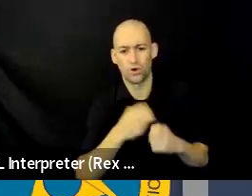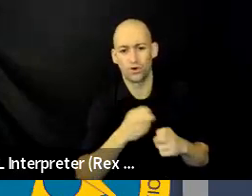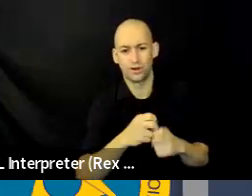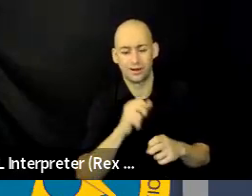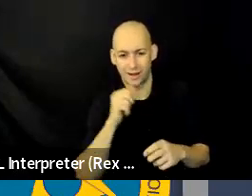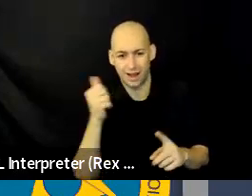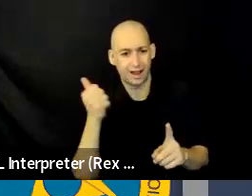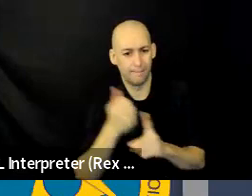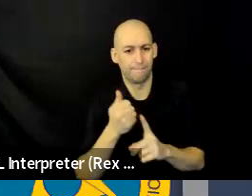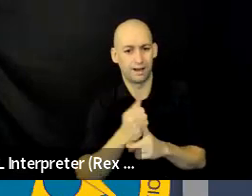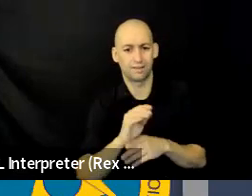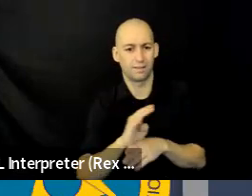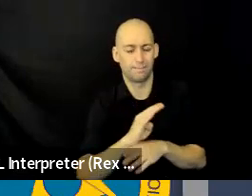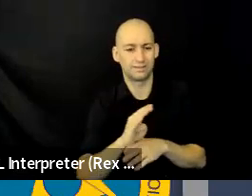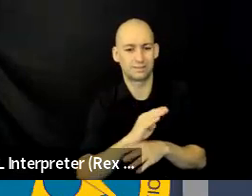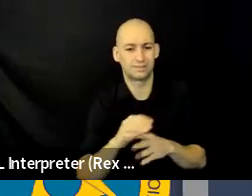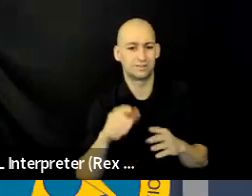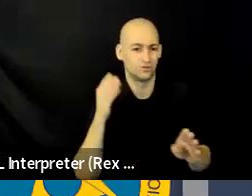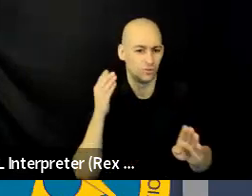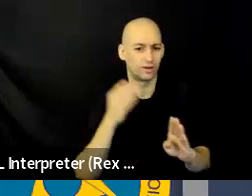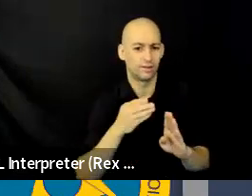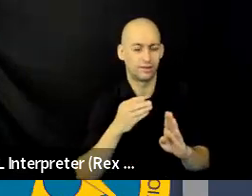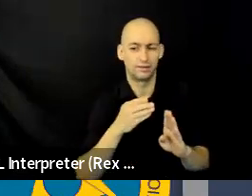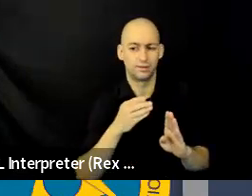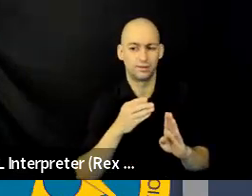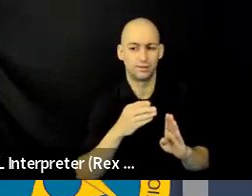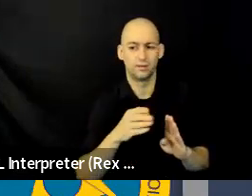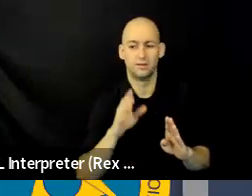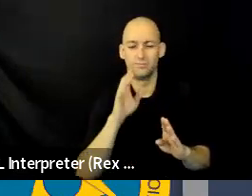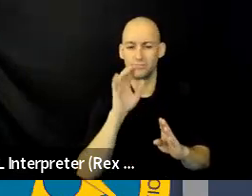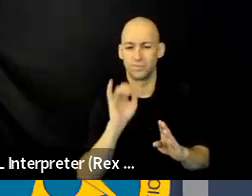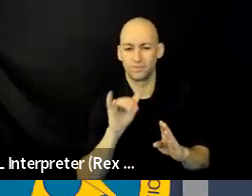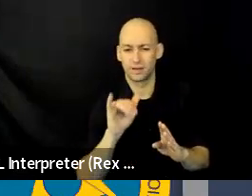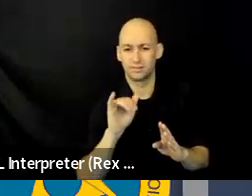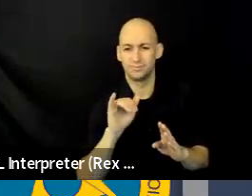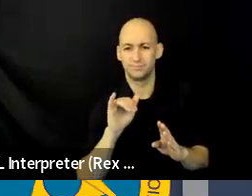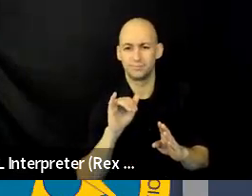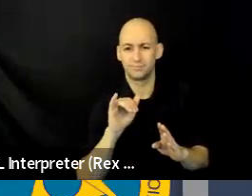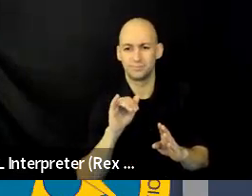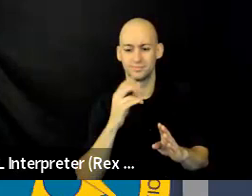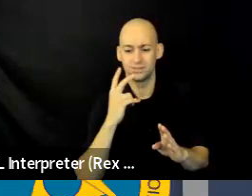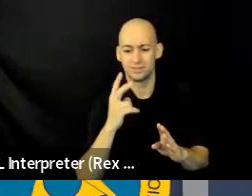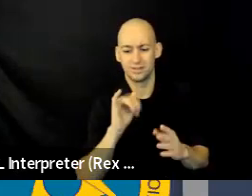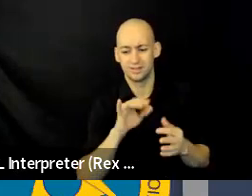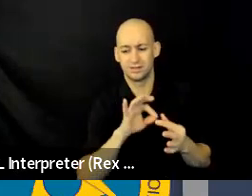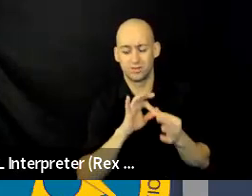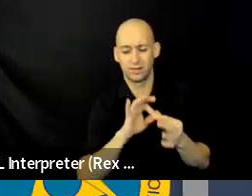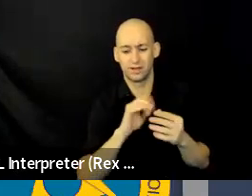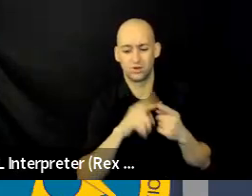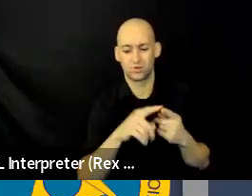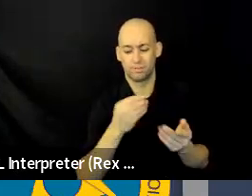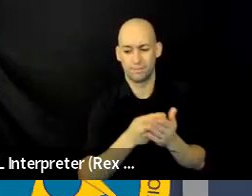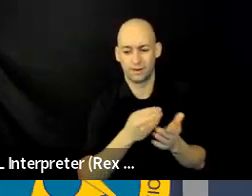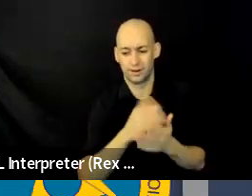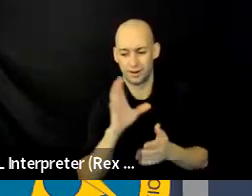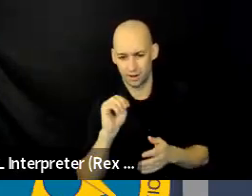impact their business directly. And again, to the degree that there is, we feel like those are compensation related.